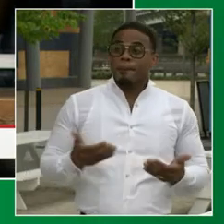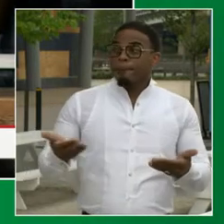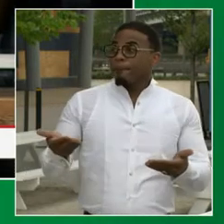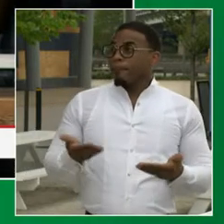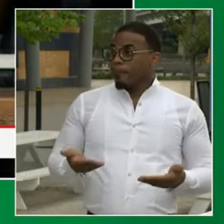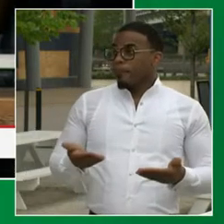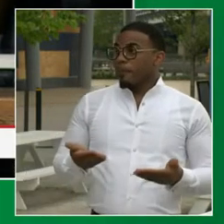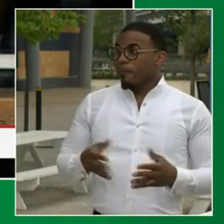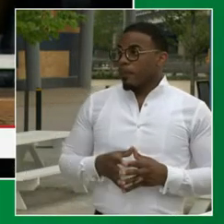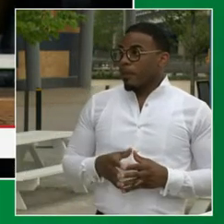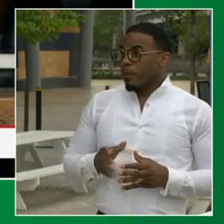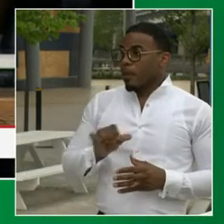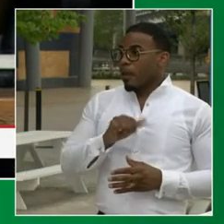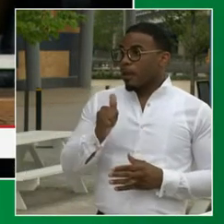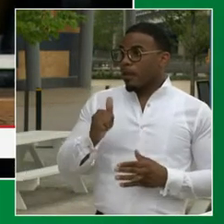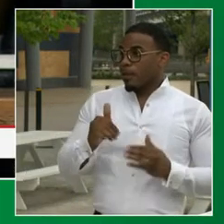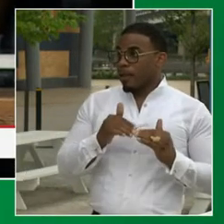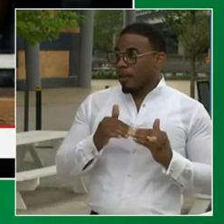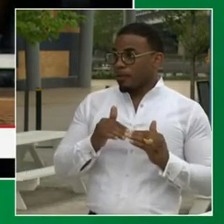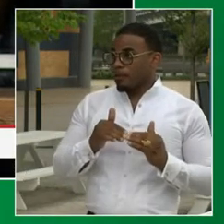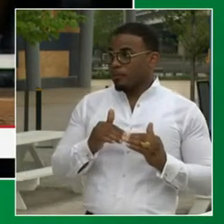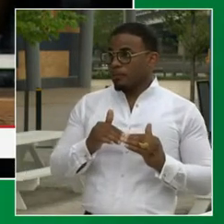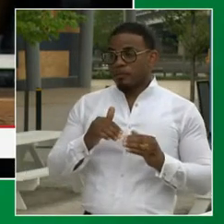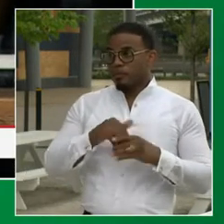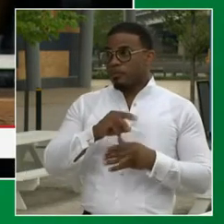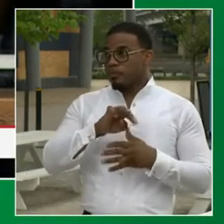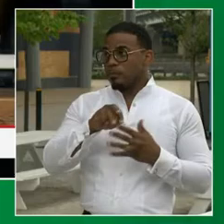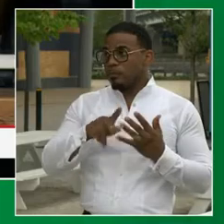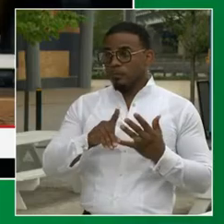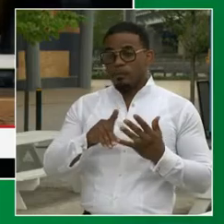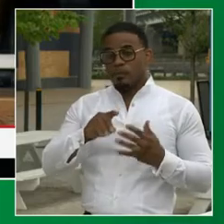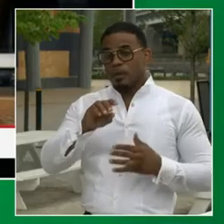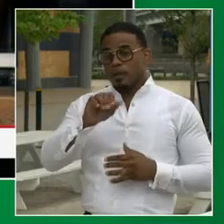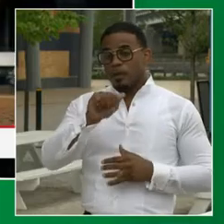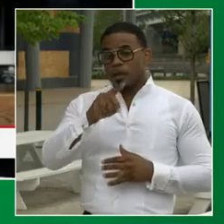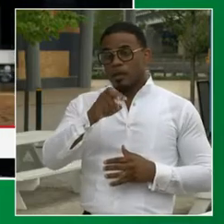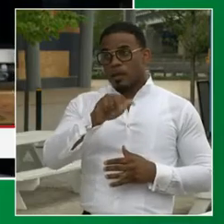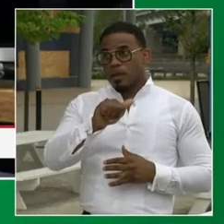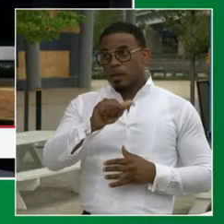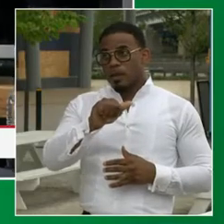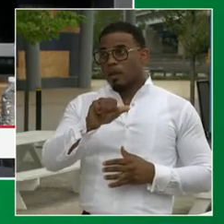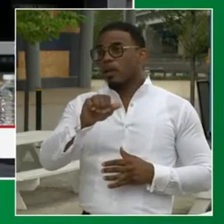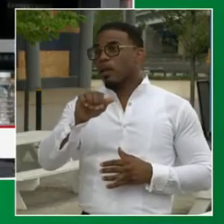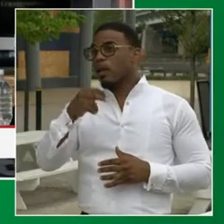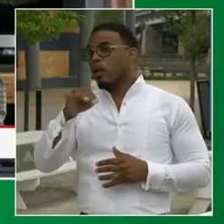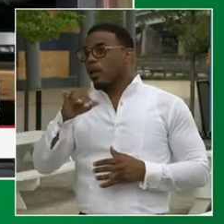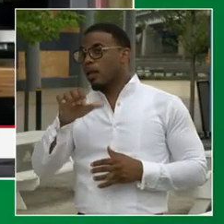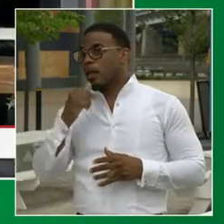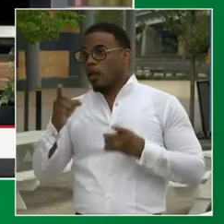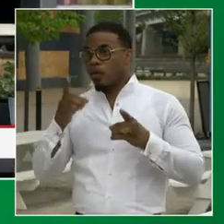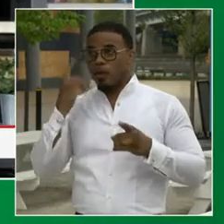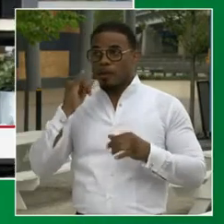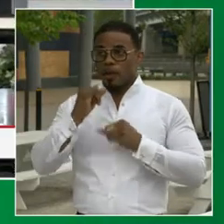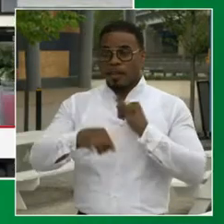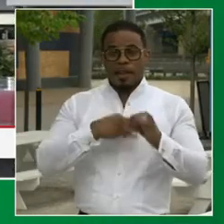bring in another colleague in DMPED. It's Andres Hayes, who is our Director of International Business